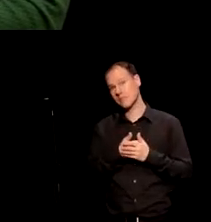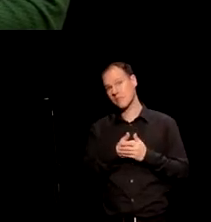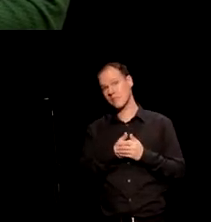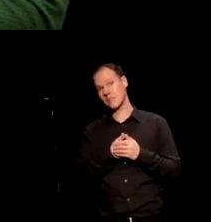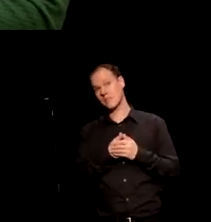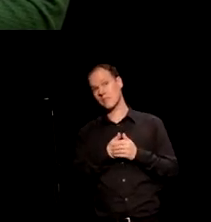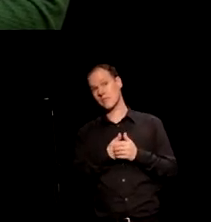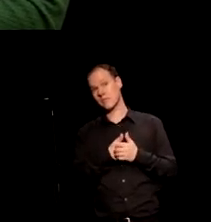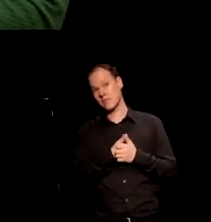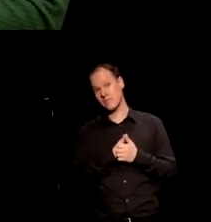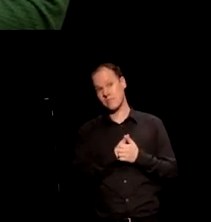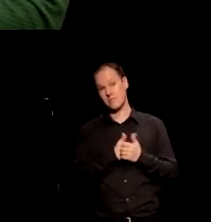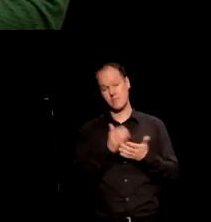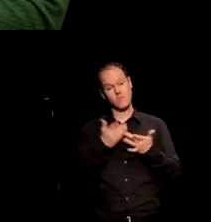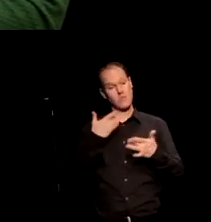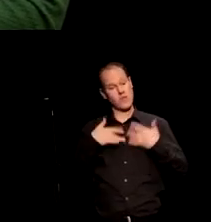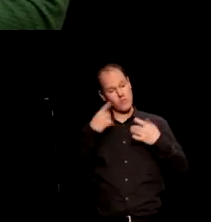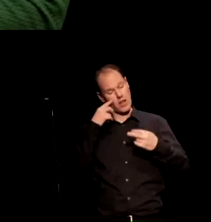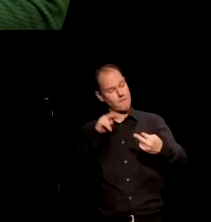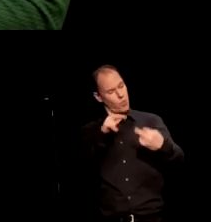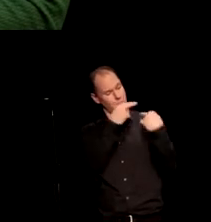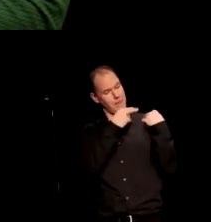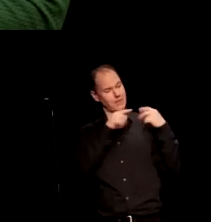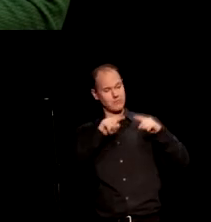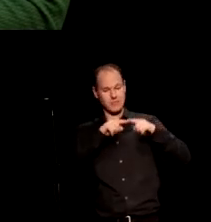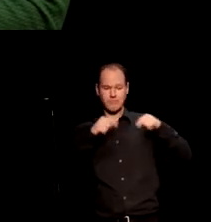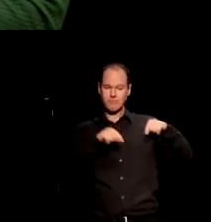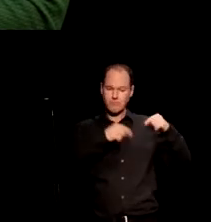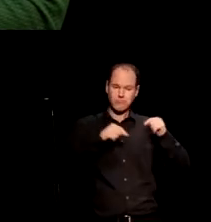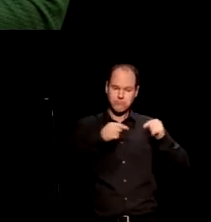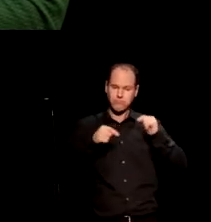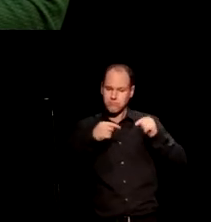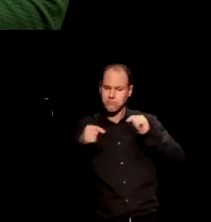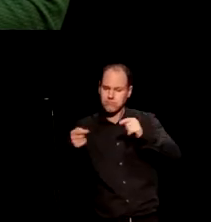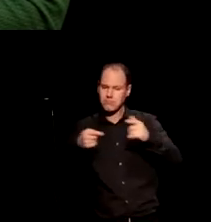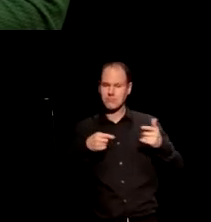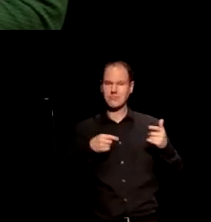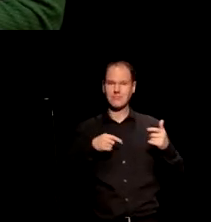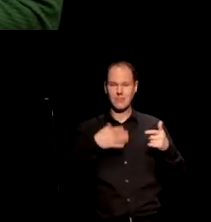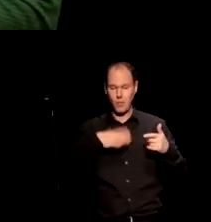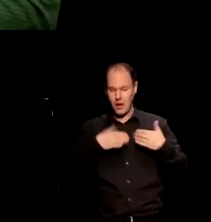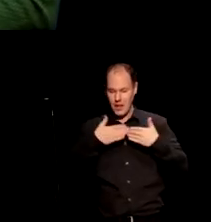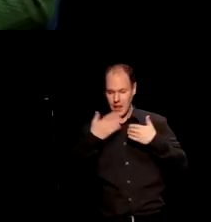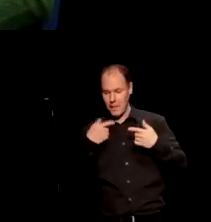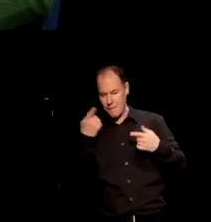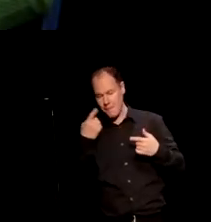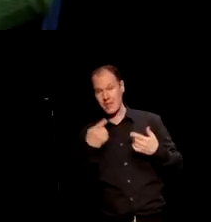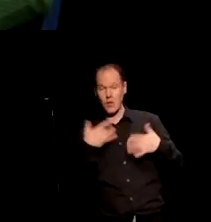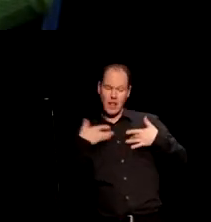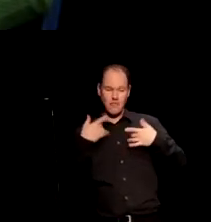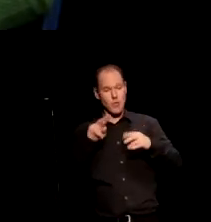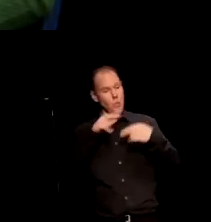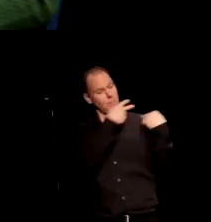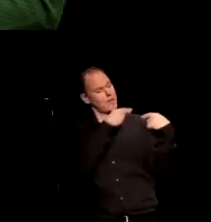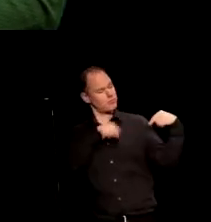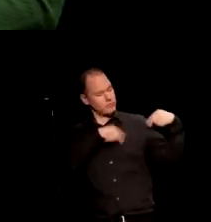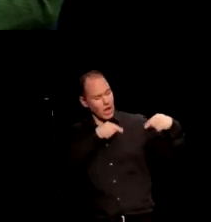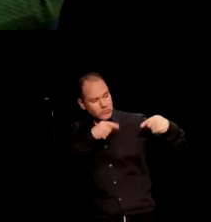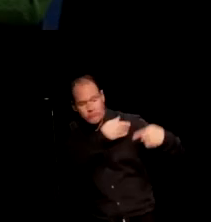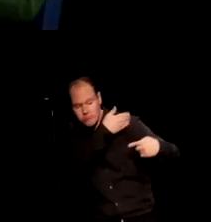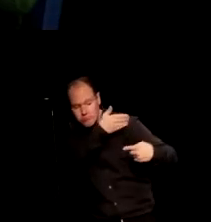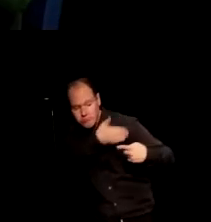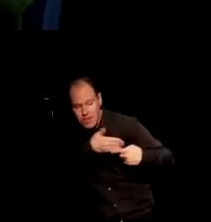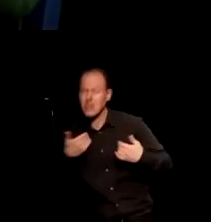fighting against that. And I would see it. So thank you all very